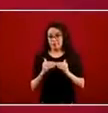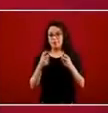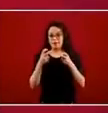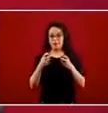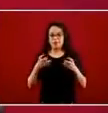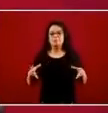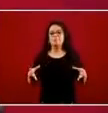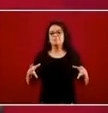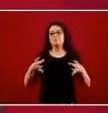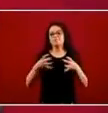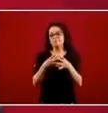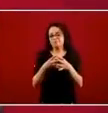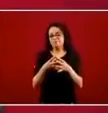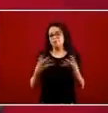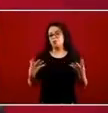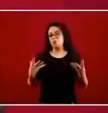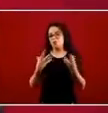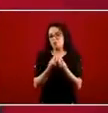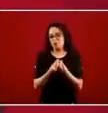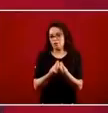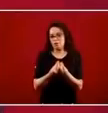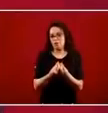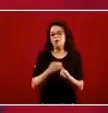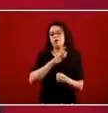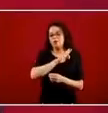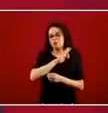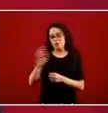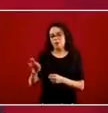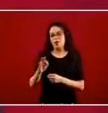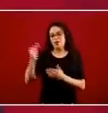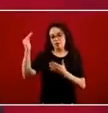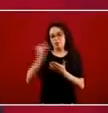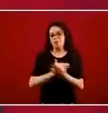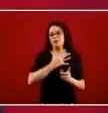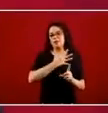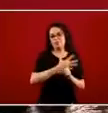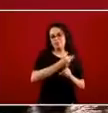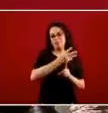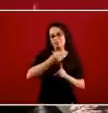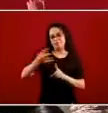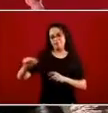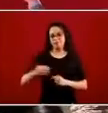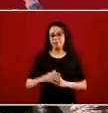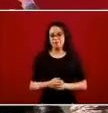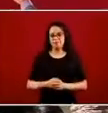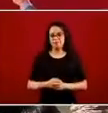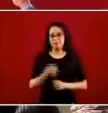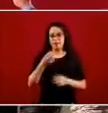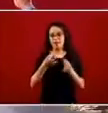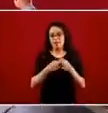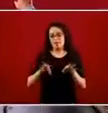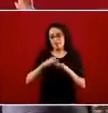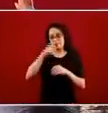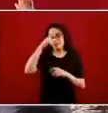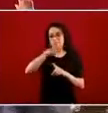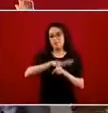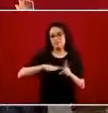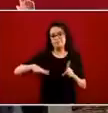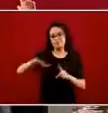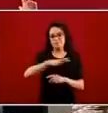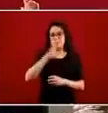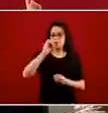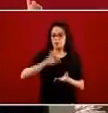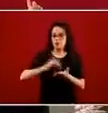3rd, if we contribute as a society and stay home and abide by the measures that have been stated by the government, we